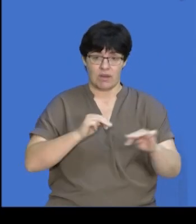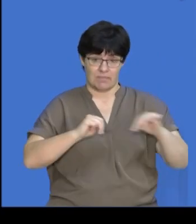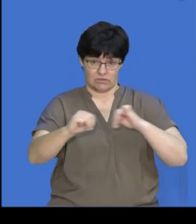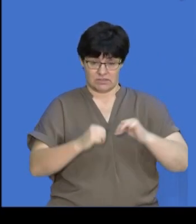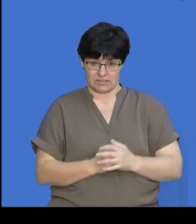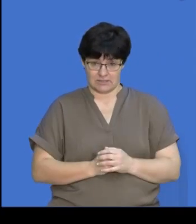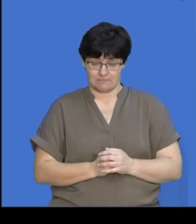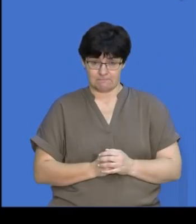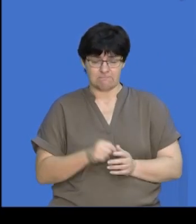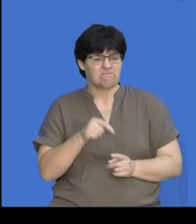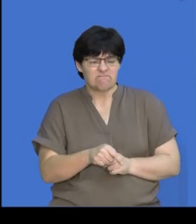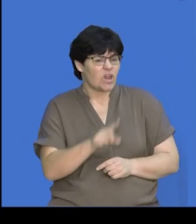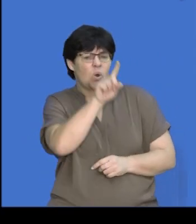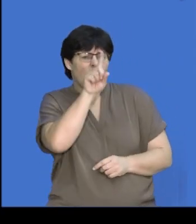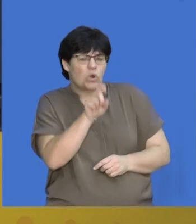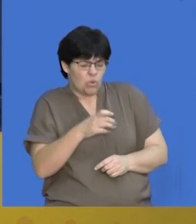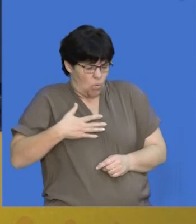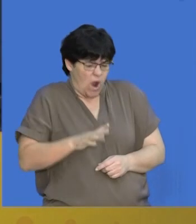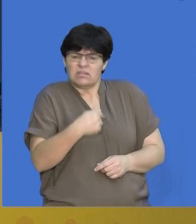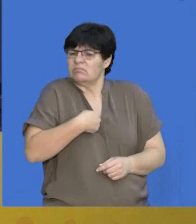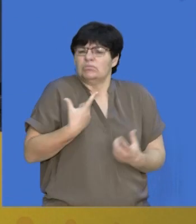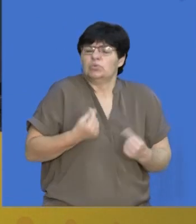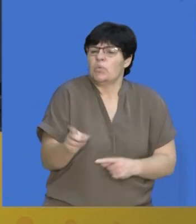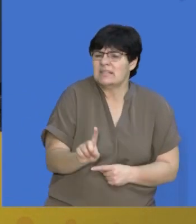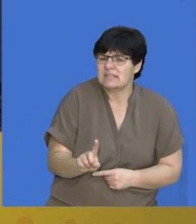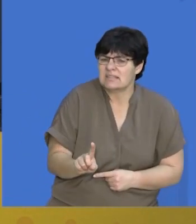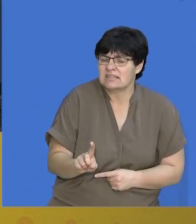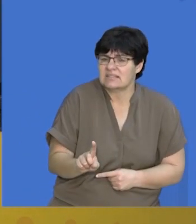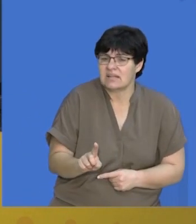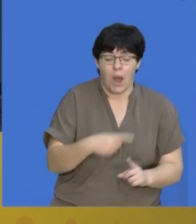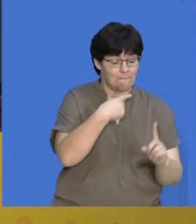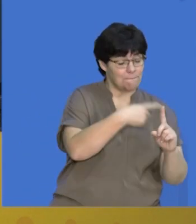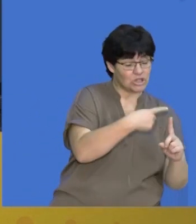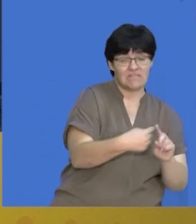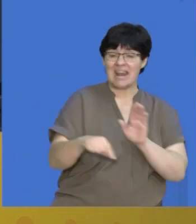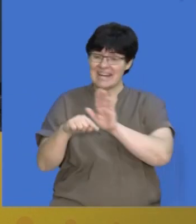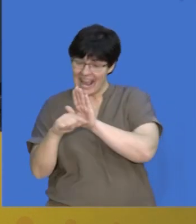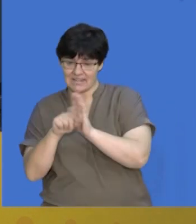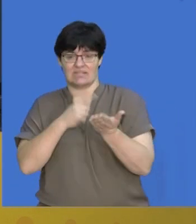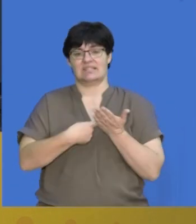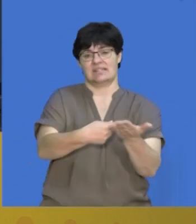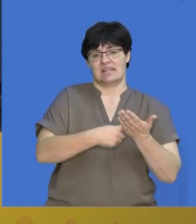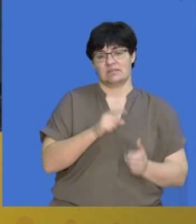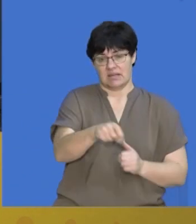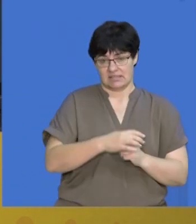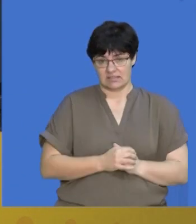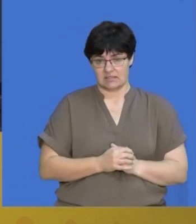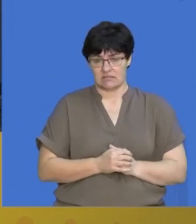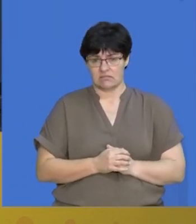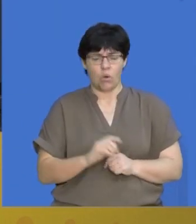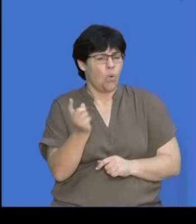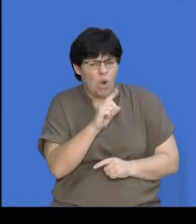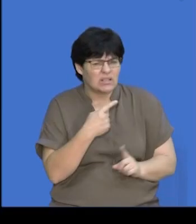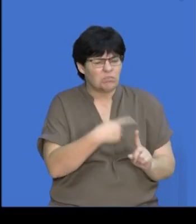this question is asking of you to discuss both positive and negative. What positive and